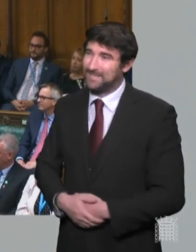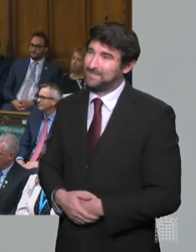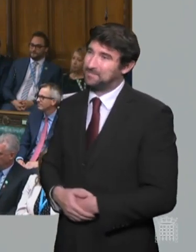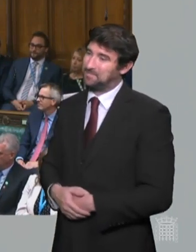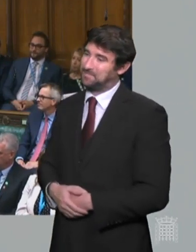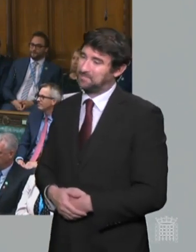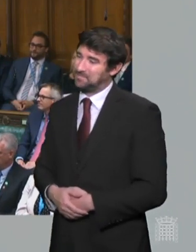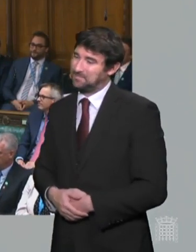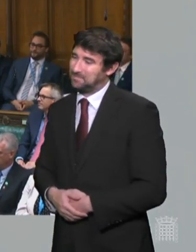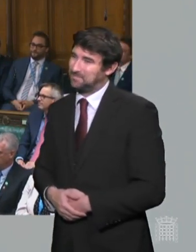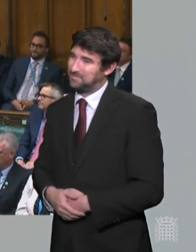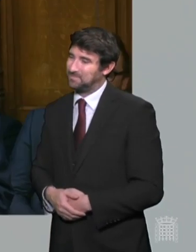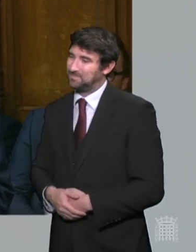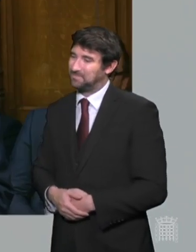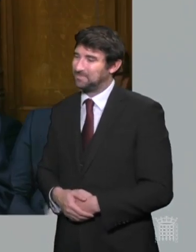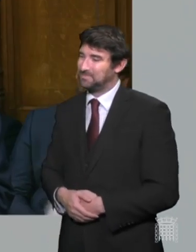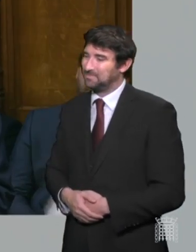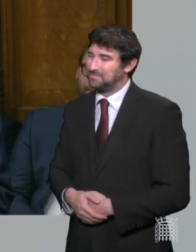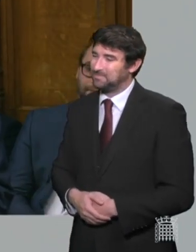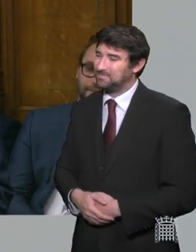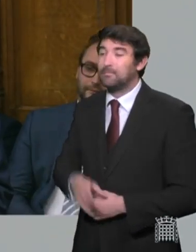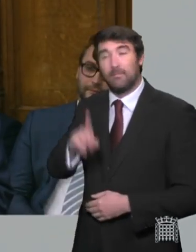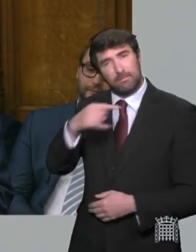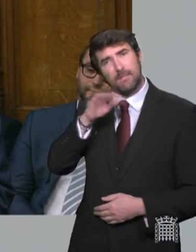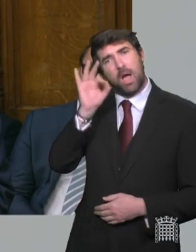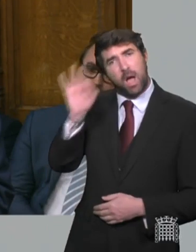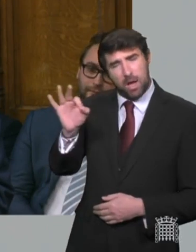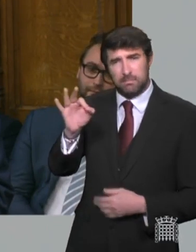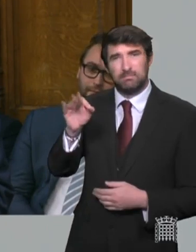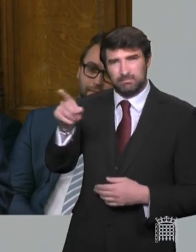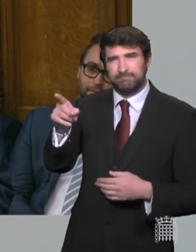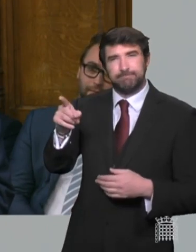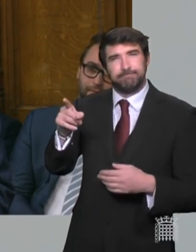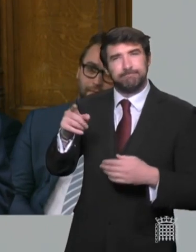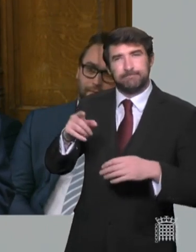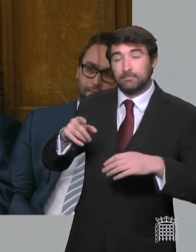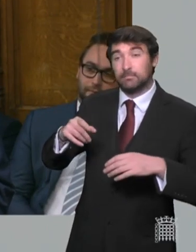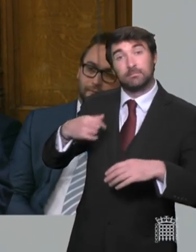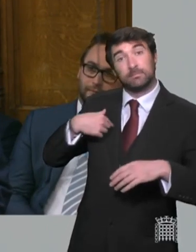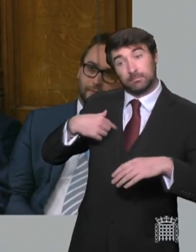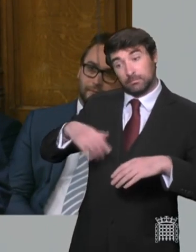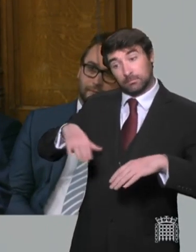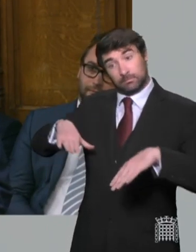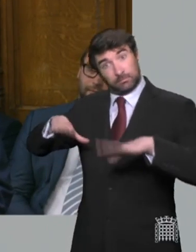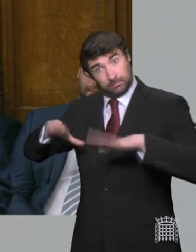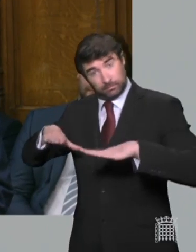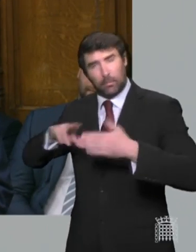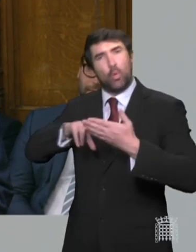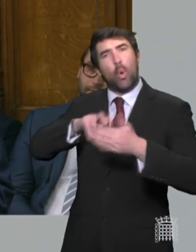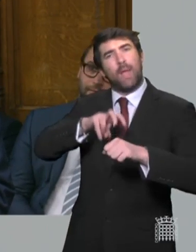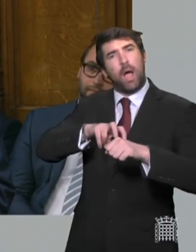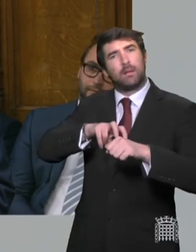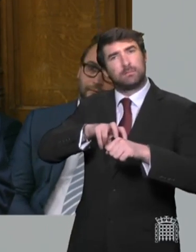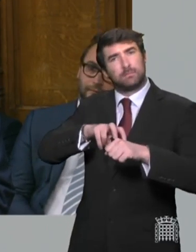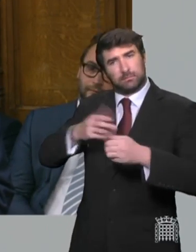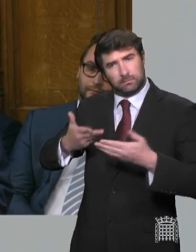that while the recent extension of the grace periods for the movement of goods between Great Britain and Northern Ireland is welcome, it does not